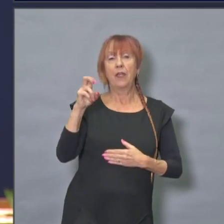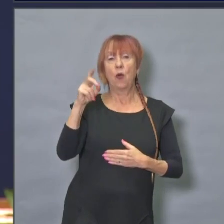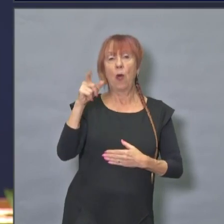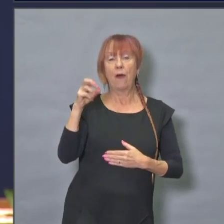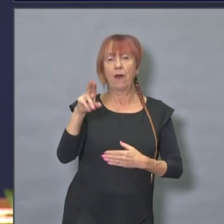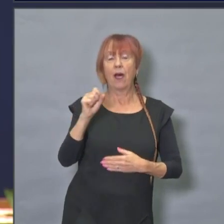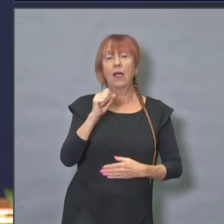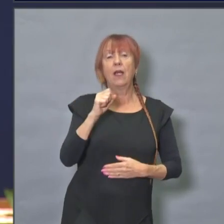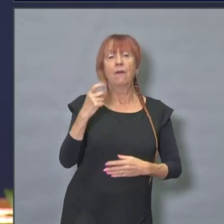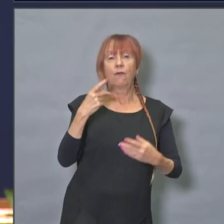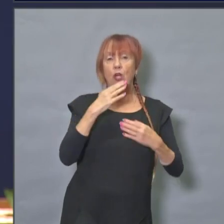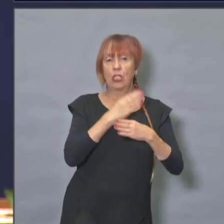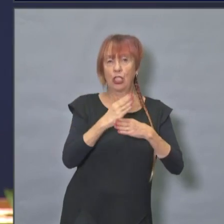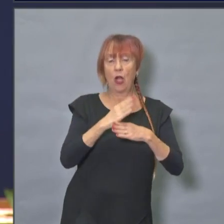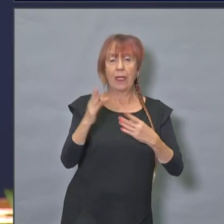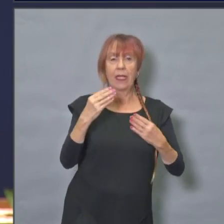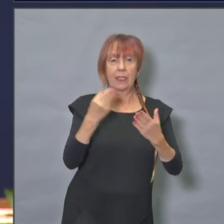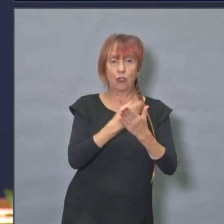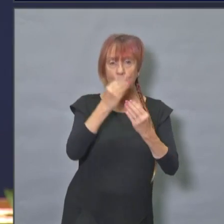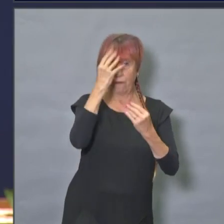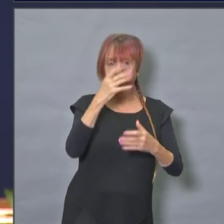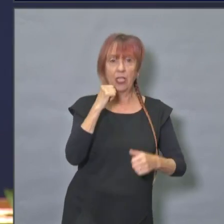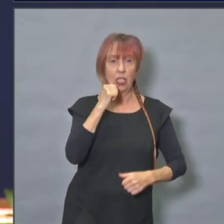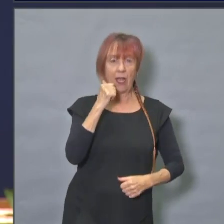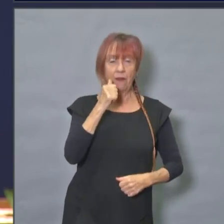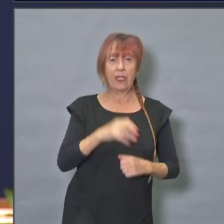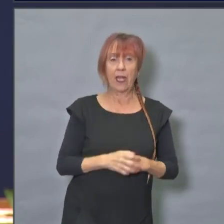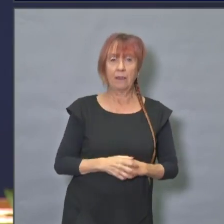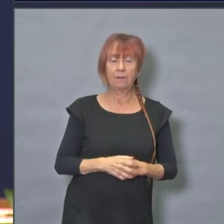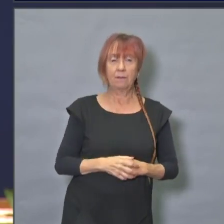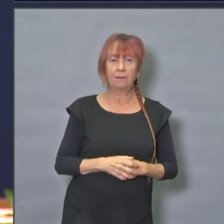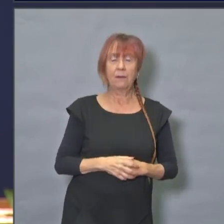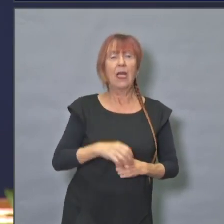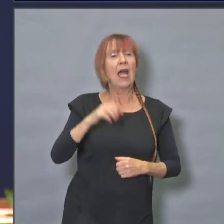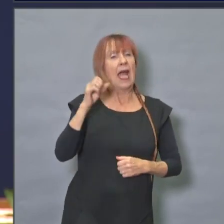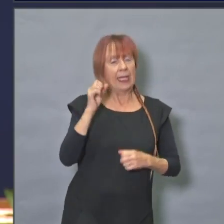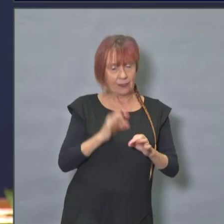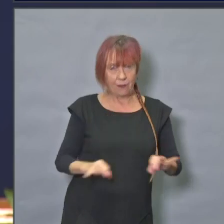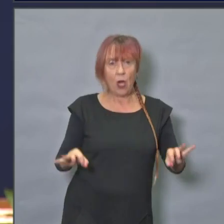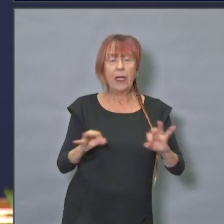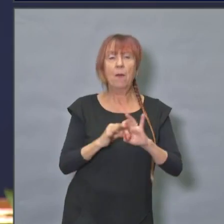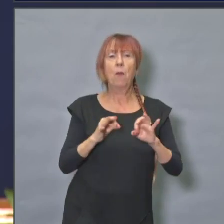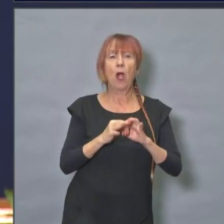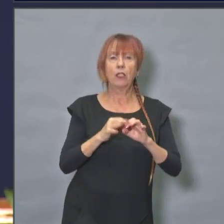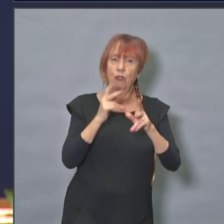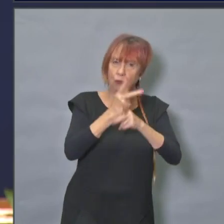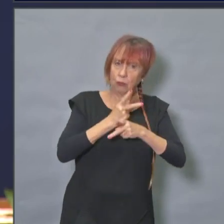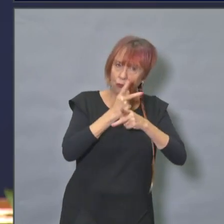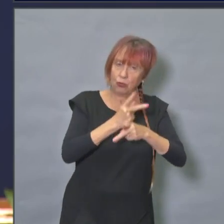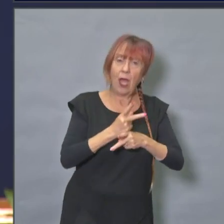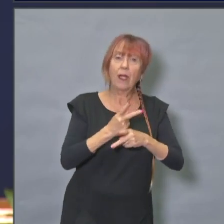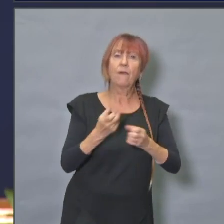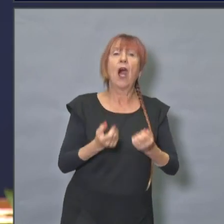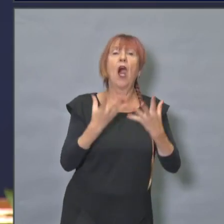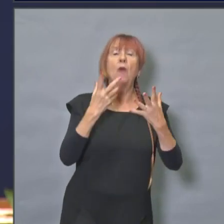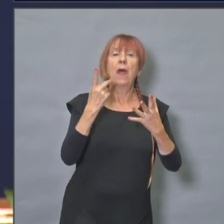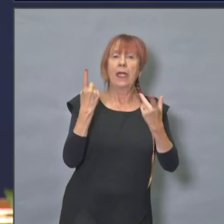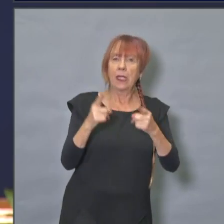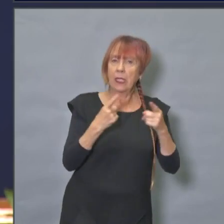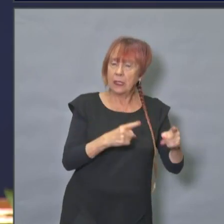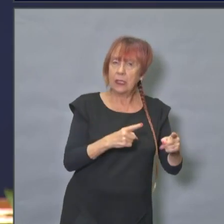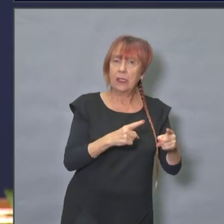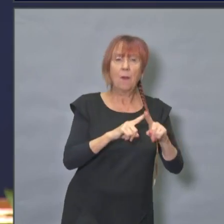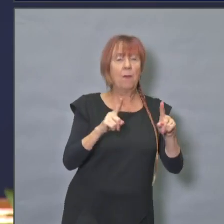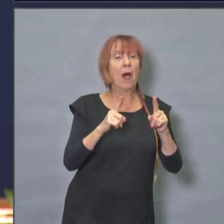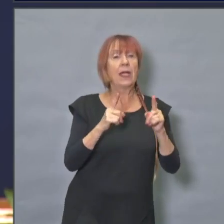these updates every day. As important as it is to mark the increase in cases, it's important to note the total number